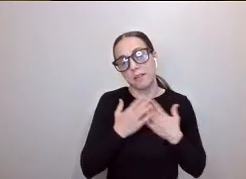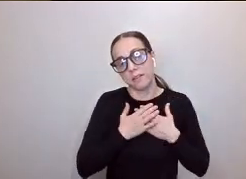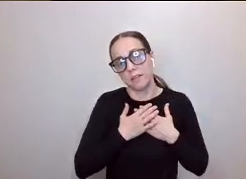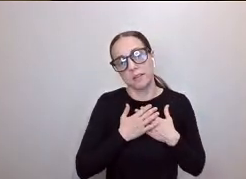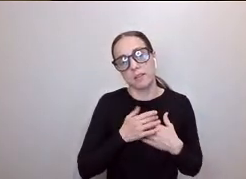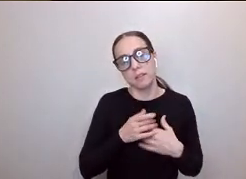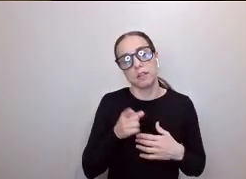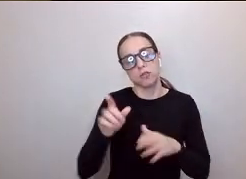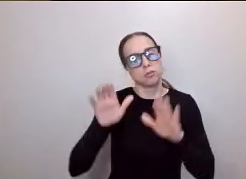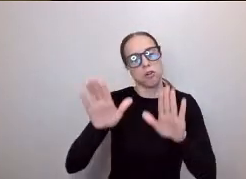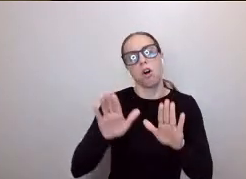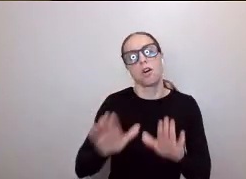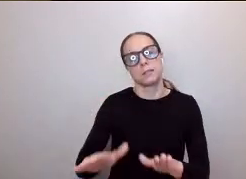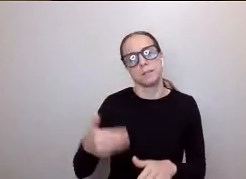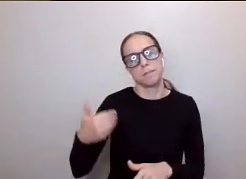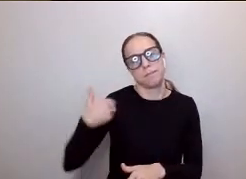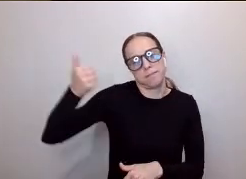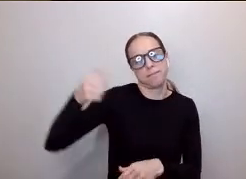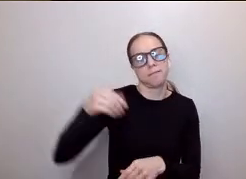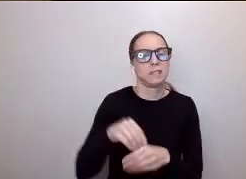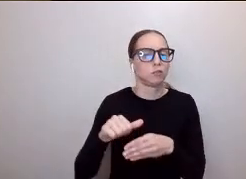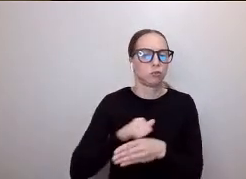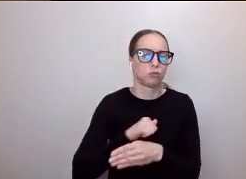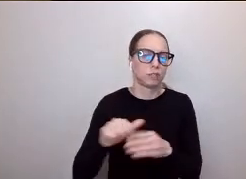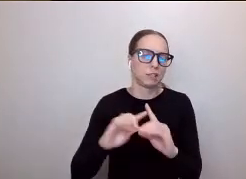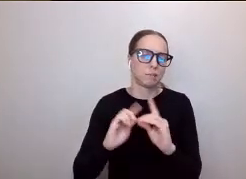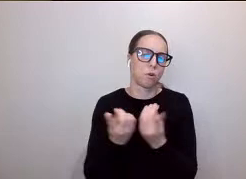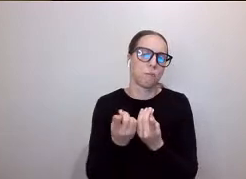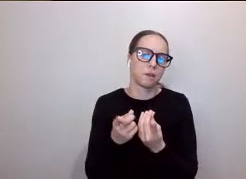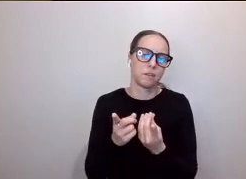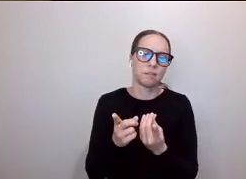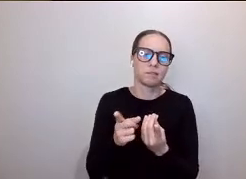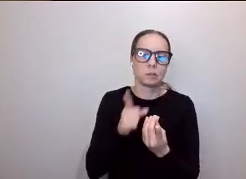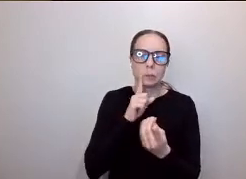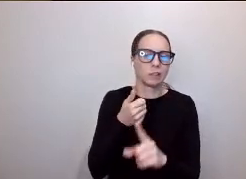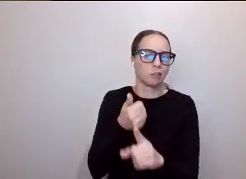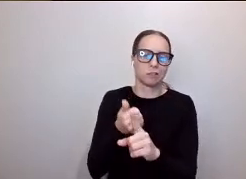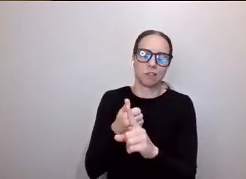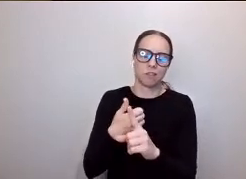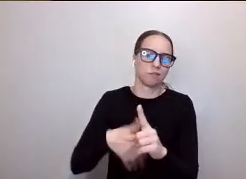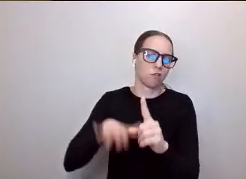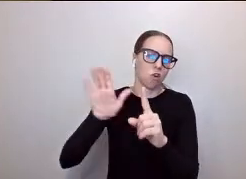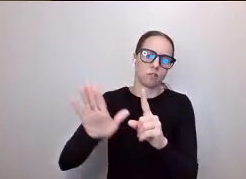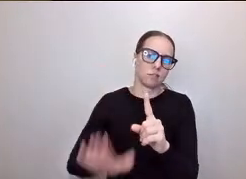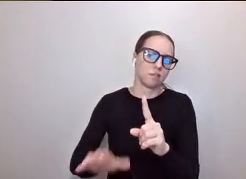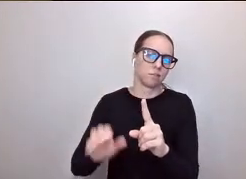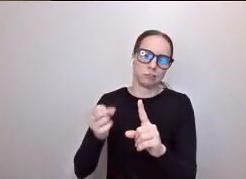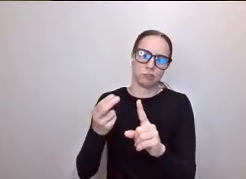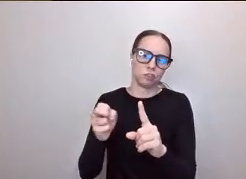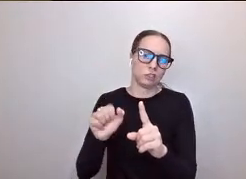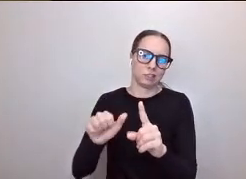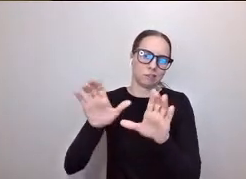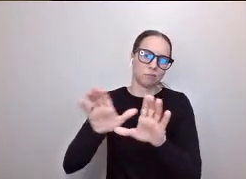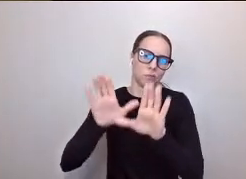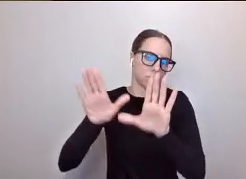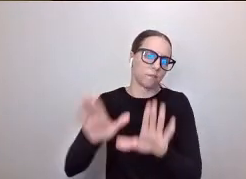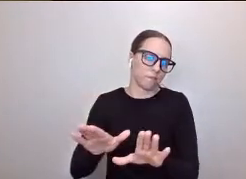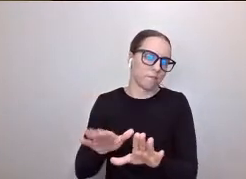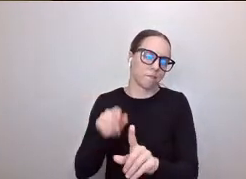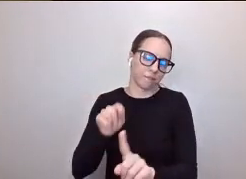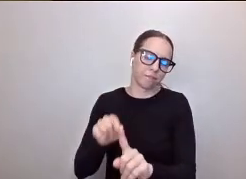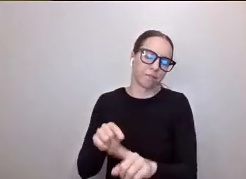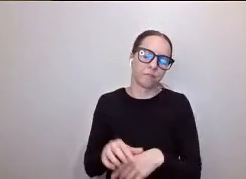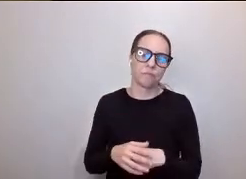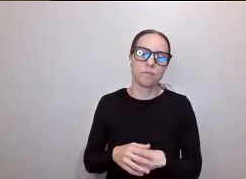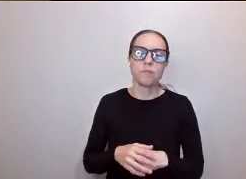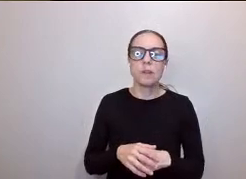department. And if anybody can do it, I think she's the one who can do it. But I do think that the combination of cadet